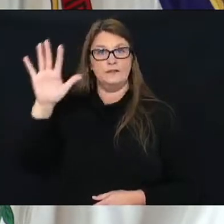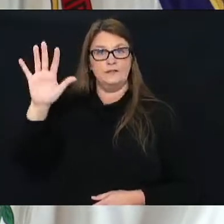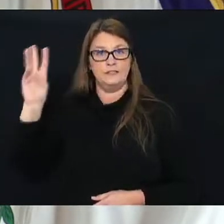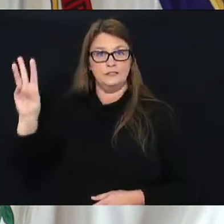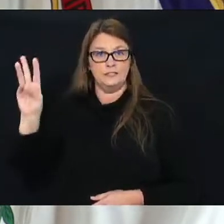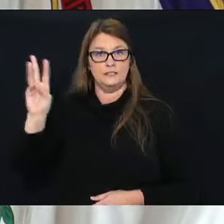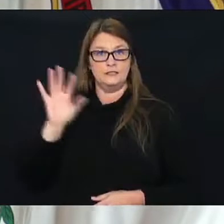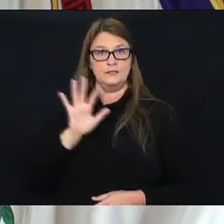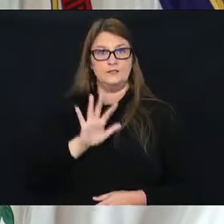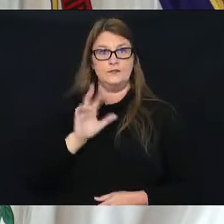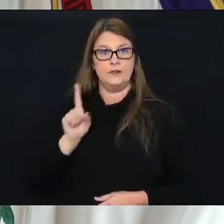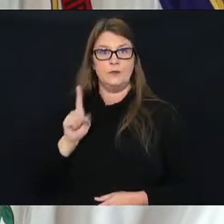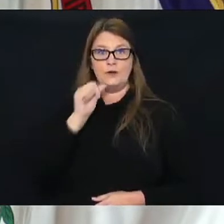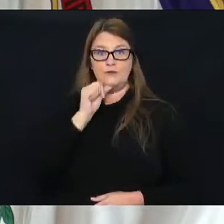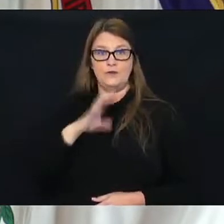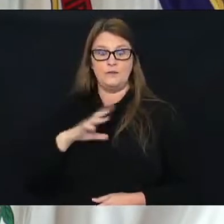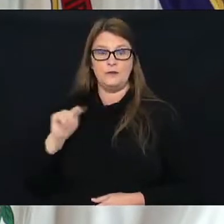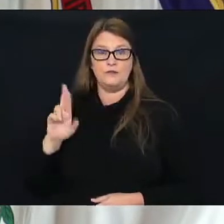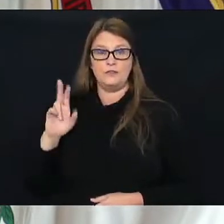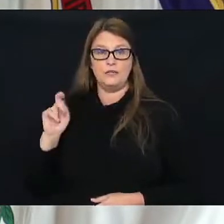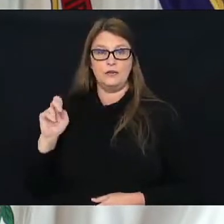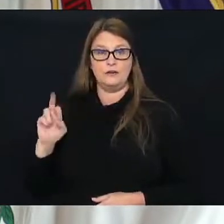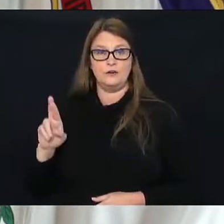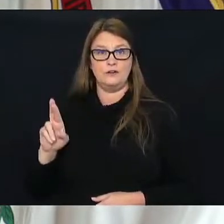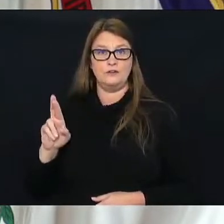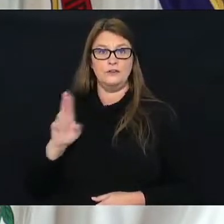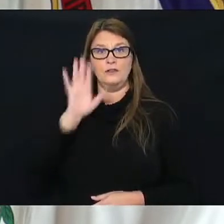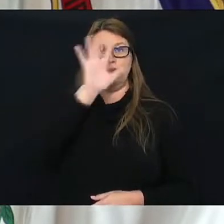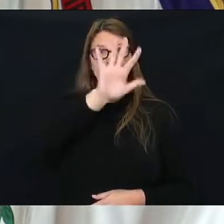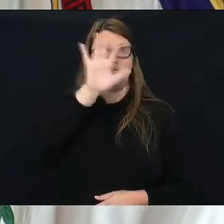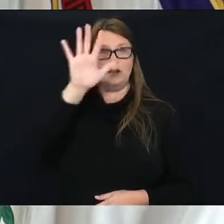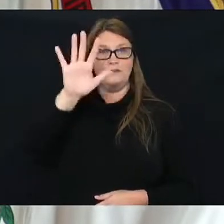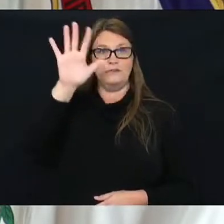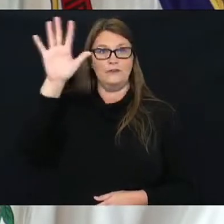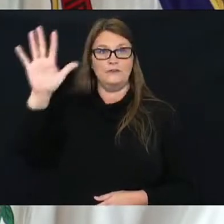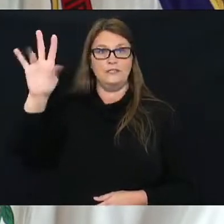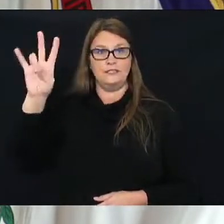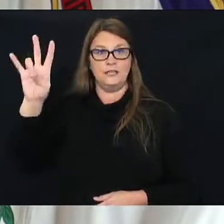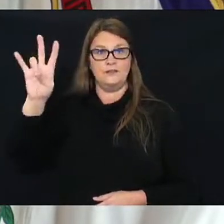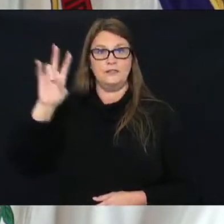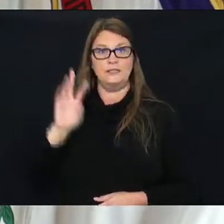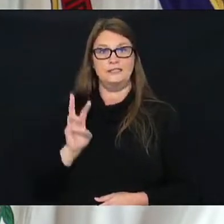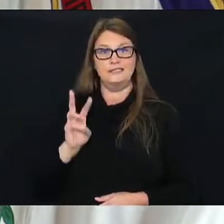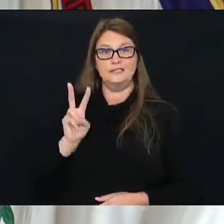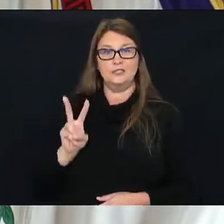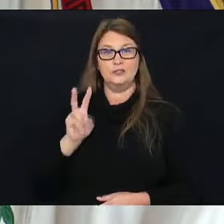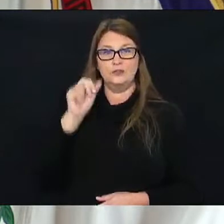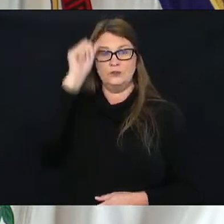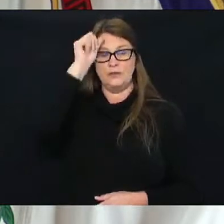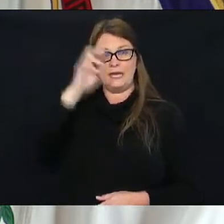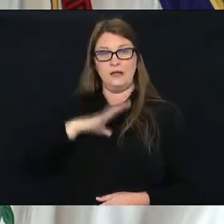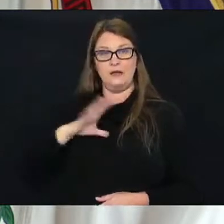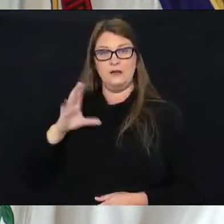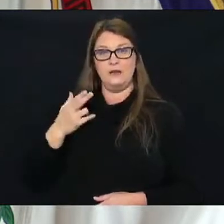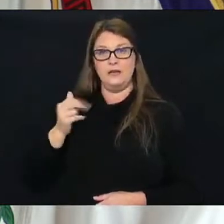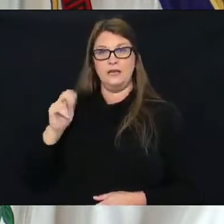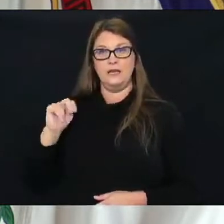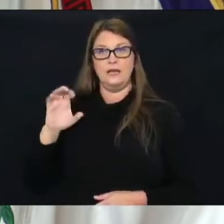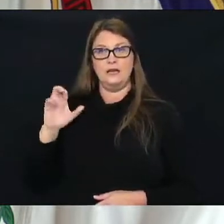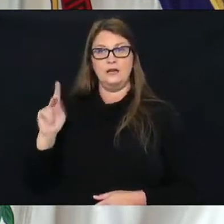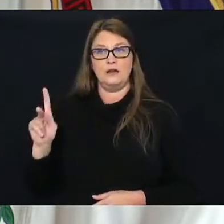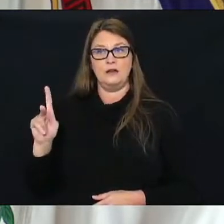a 51-year-old female from Tucker County. The 5,557th death, a 62-year-old male from Hancock